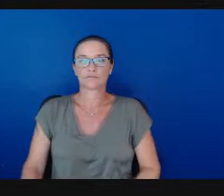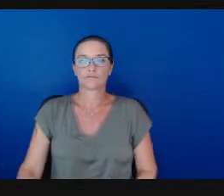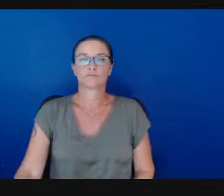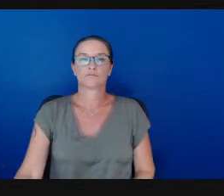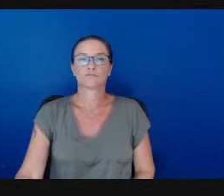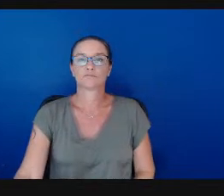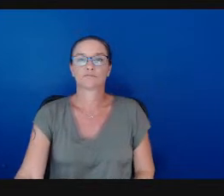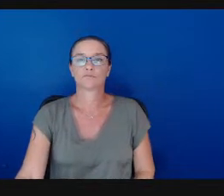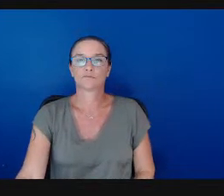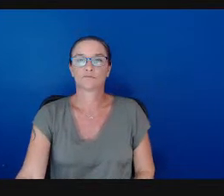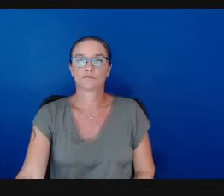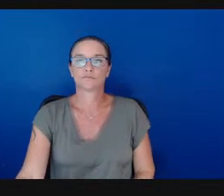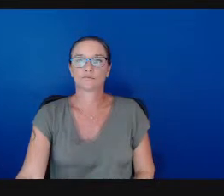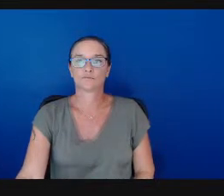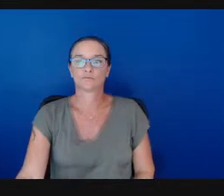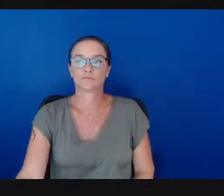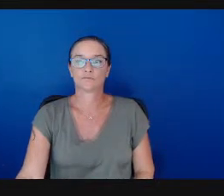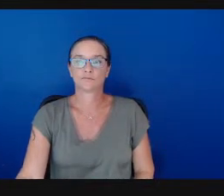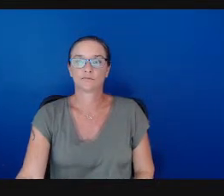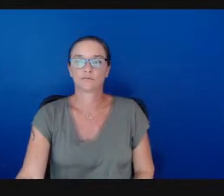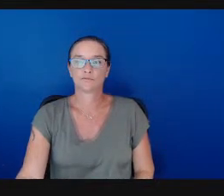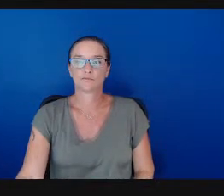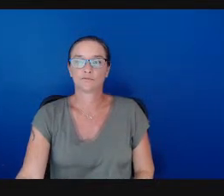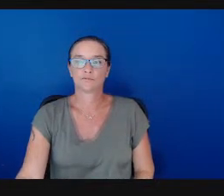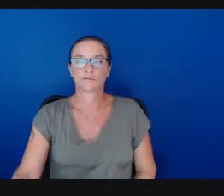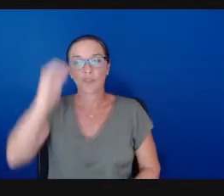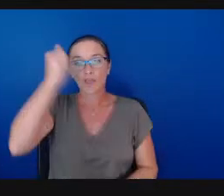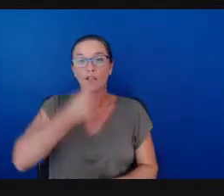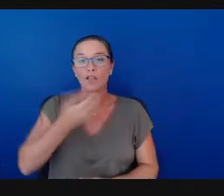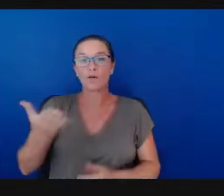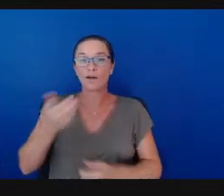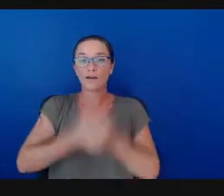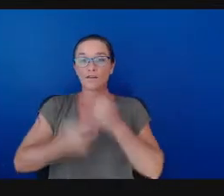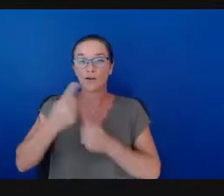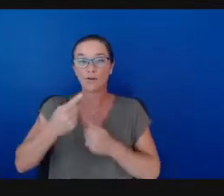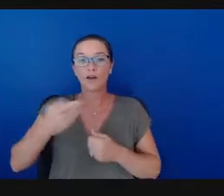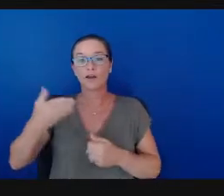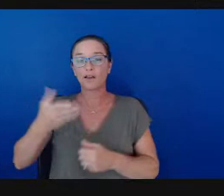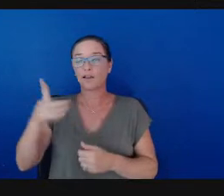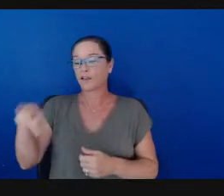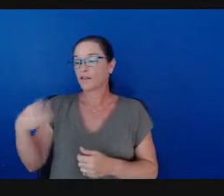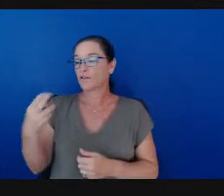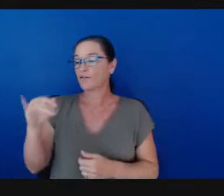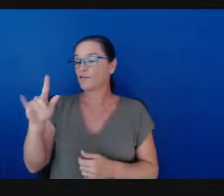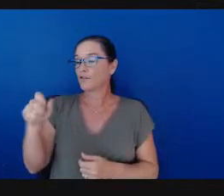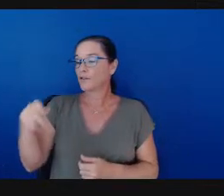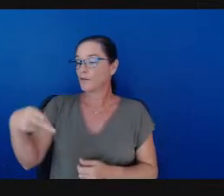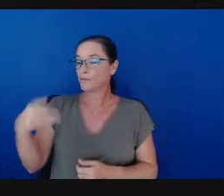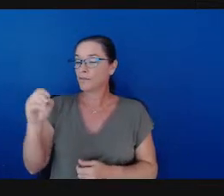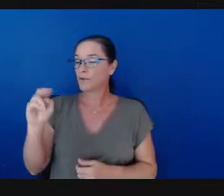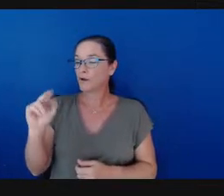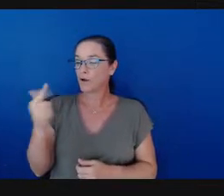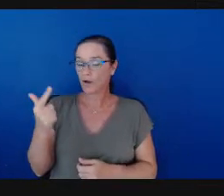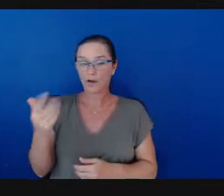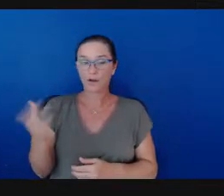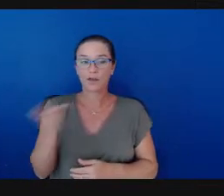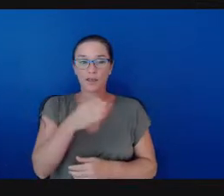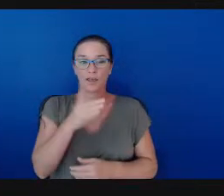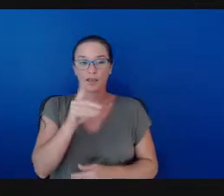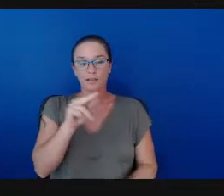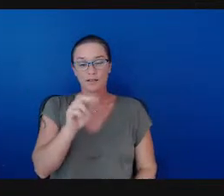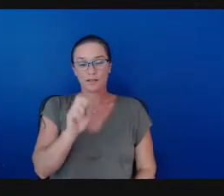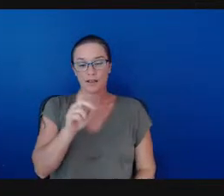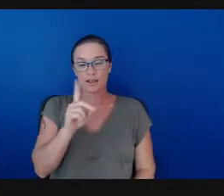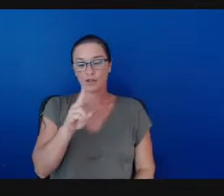Aloha everyone, I'm geologist Philip Ong, here with Mr. Dane DuPont from Hawaiʻi Tracker and HVERI, the